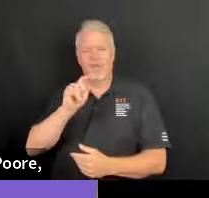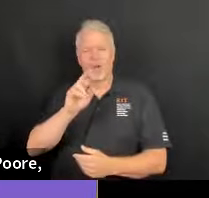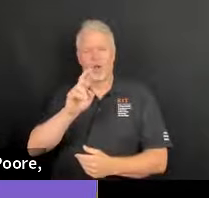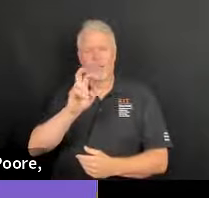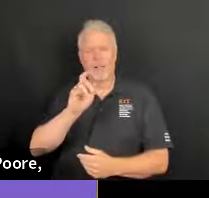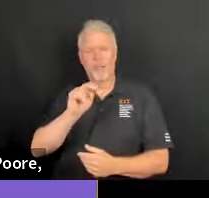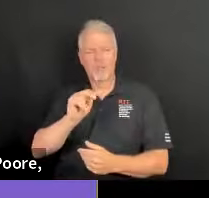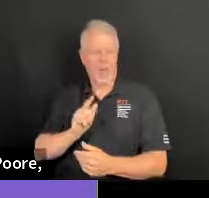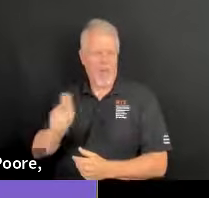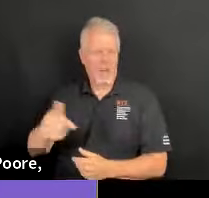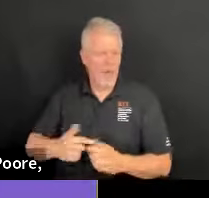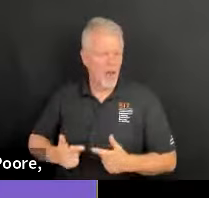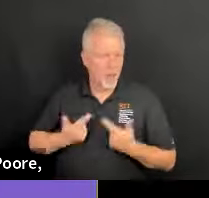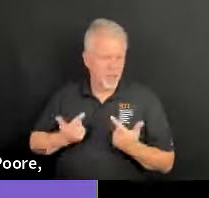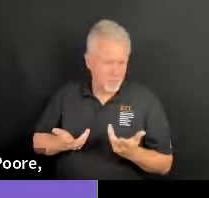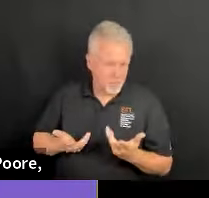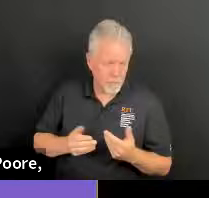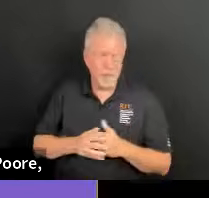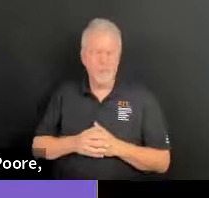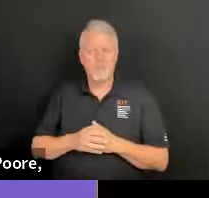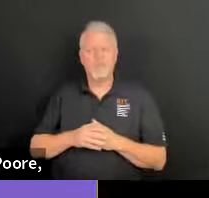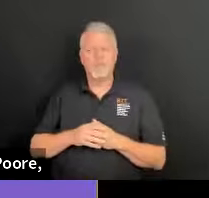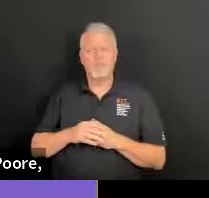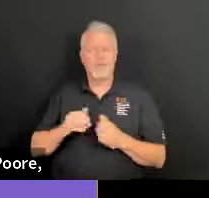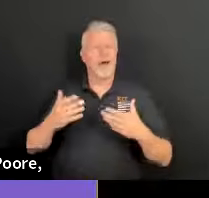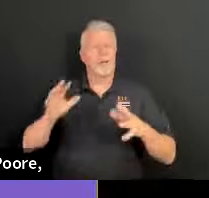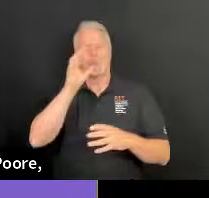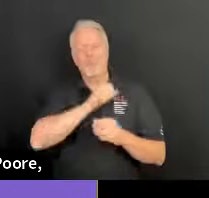different instances. So it will